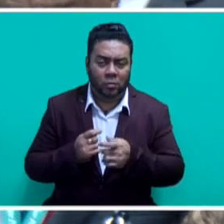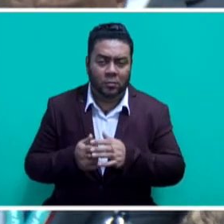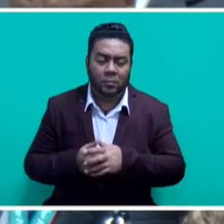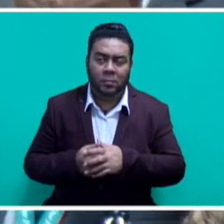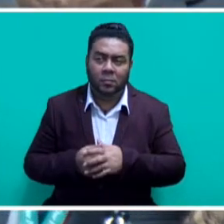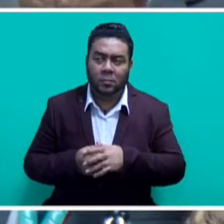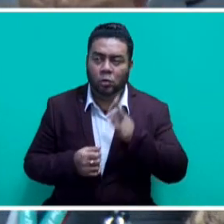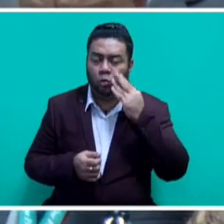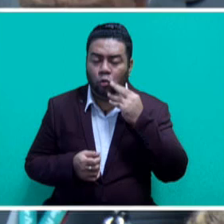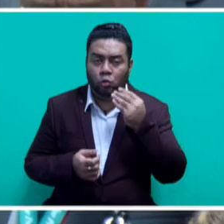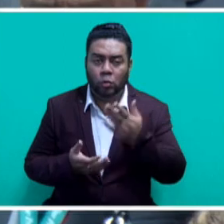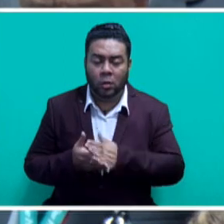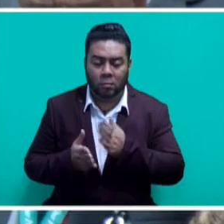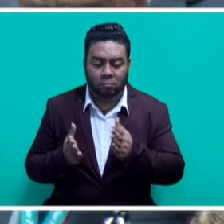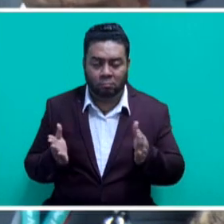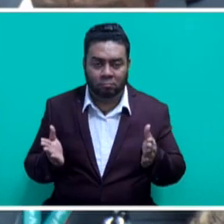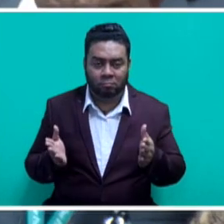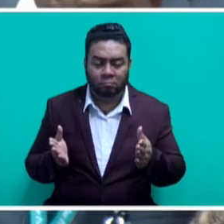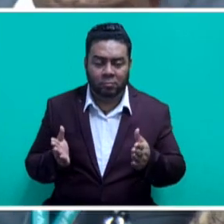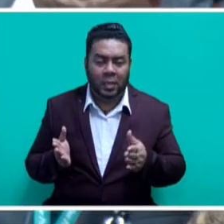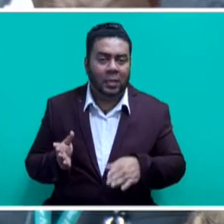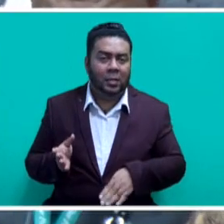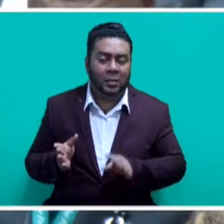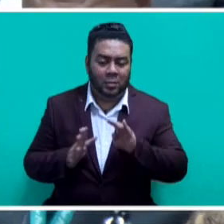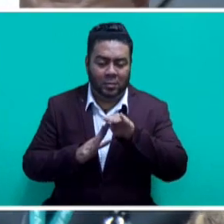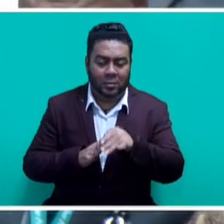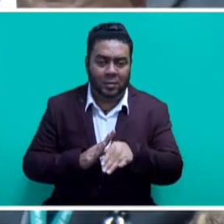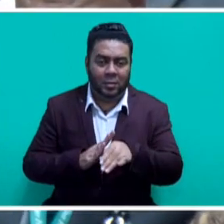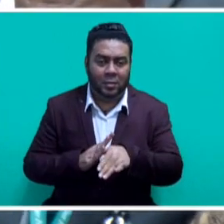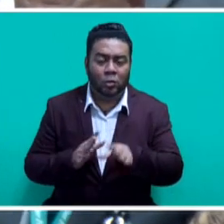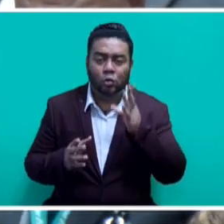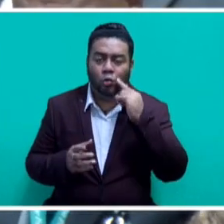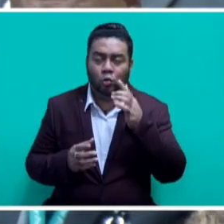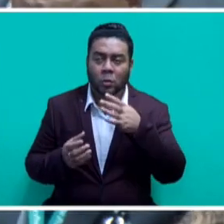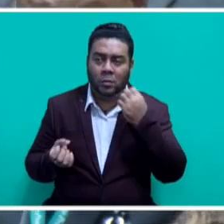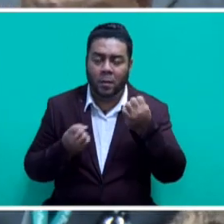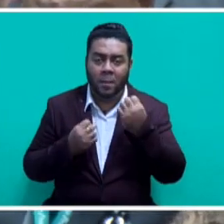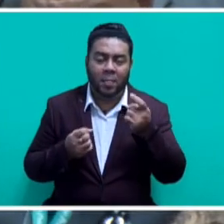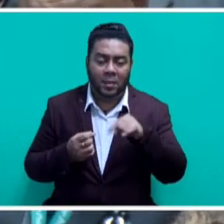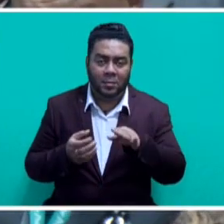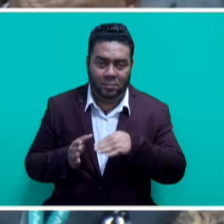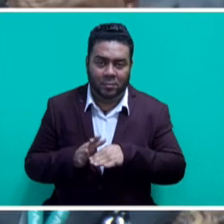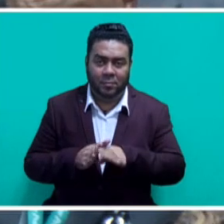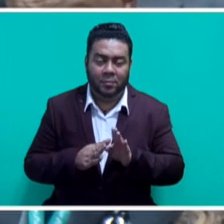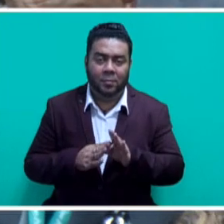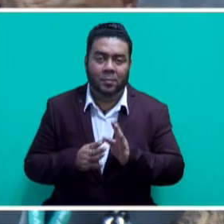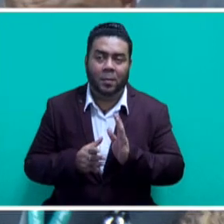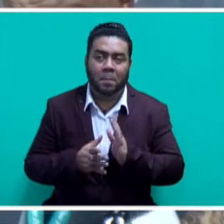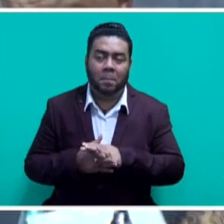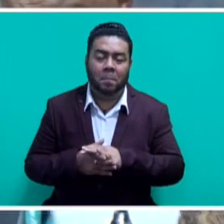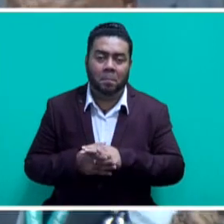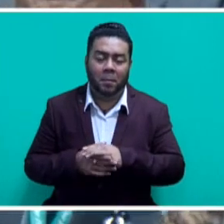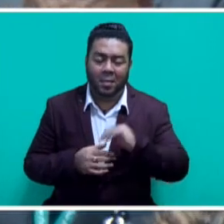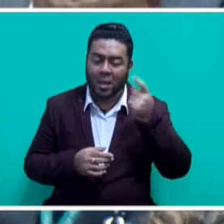price, milling efficiencies, and declining cane production. This has been further exacerbated by the ignorance